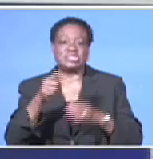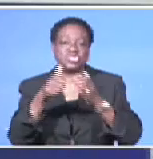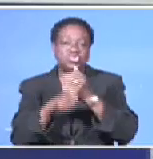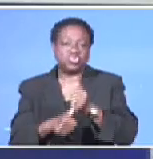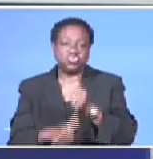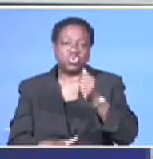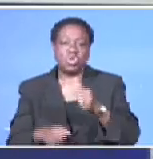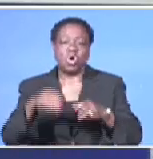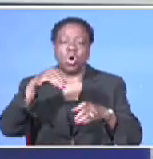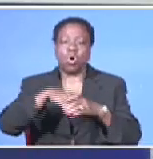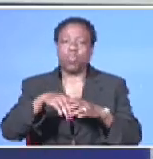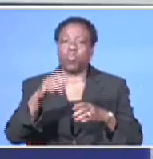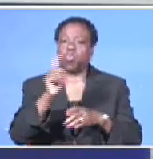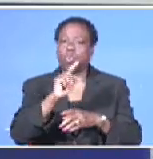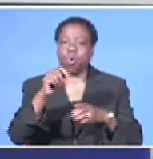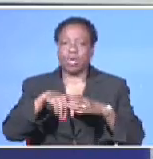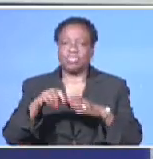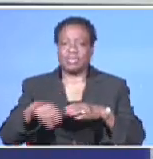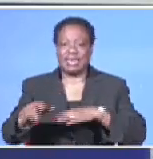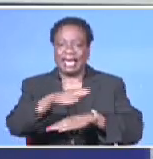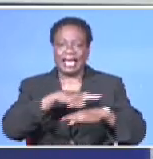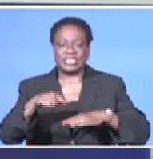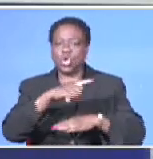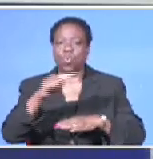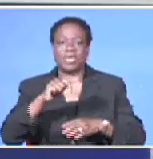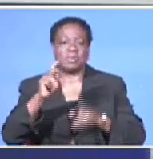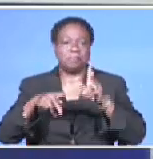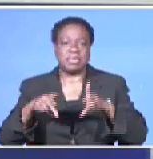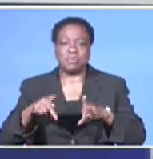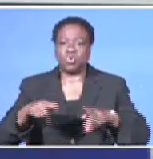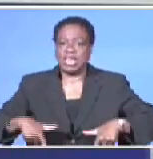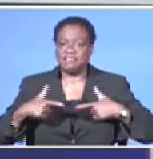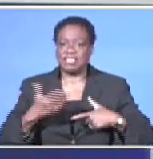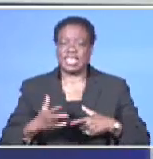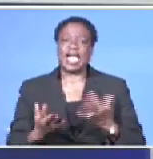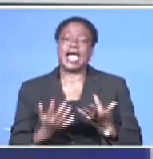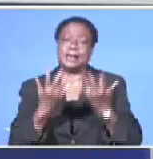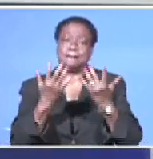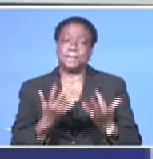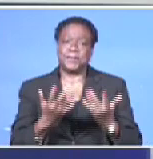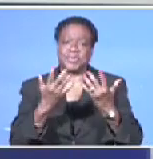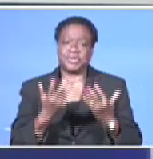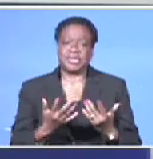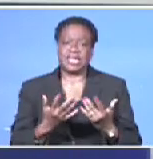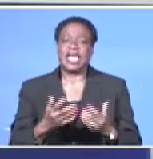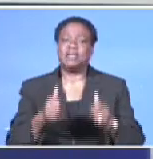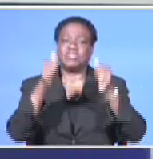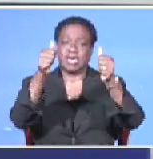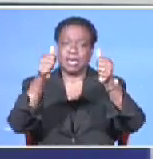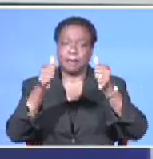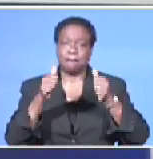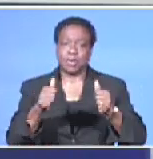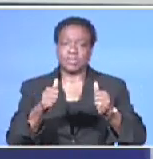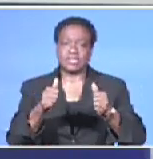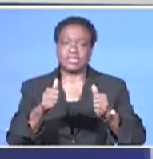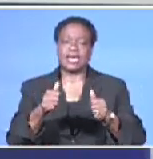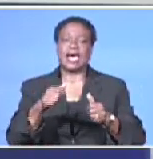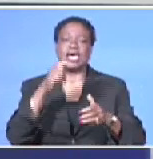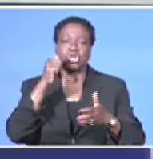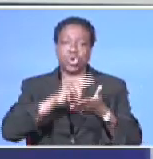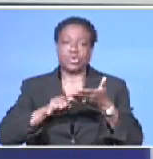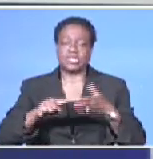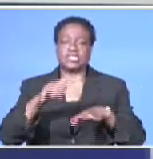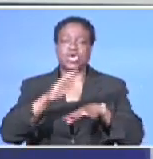property, which tenants had burned. The prosecutor said a public health order was issued and posted on the property on October 18th of last